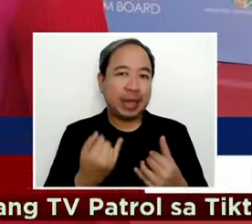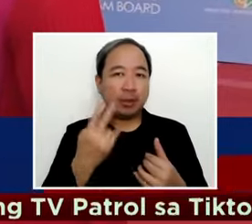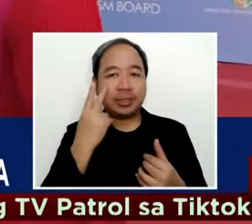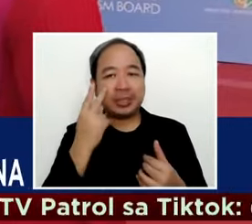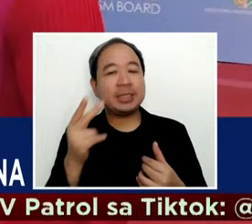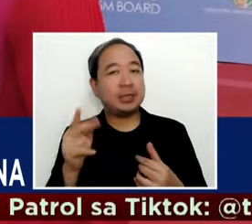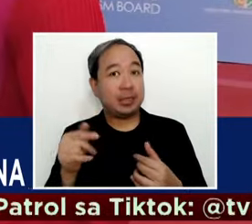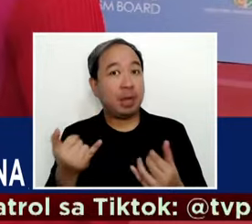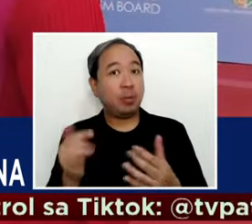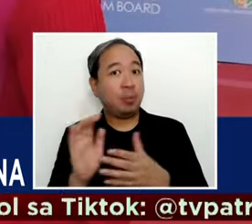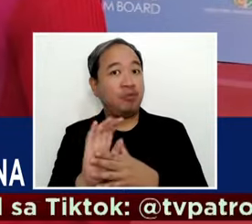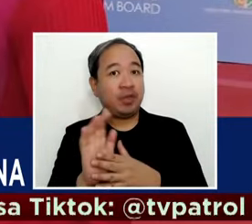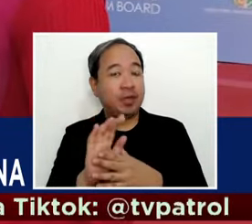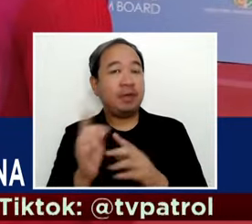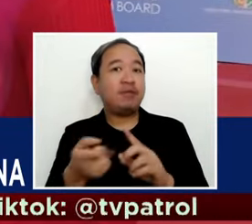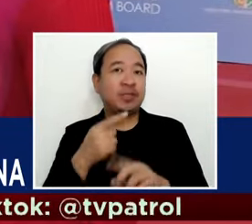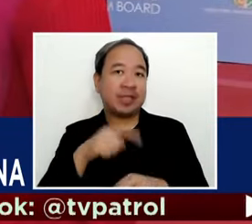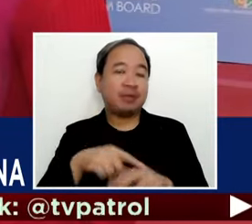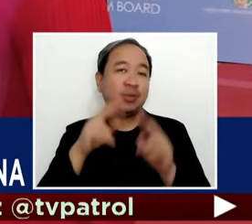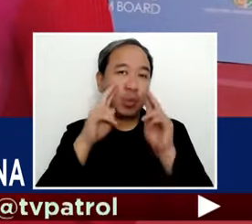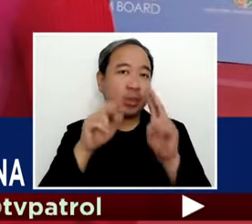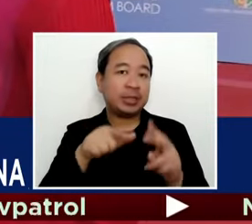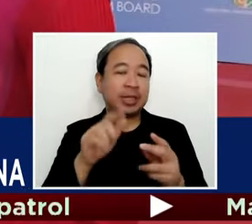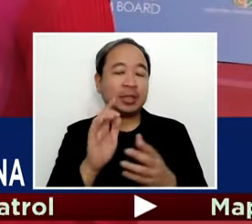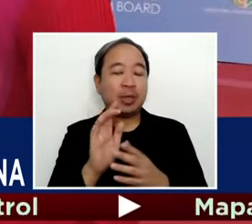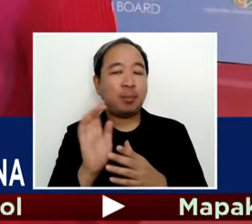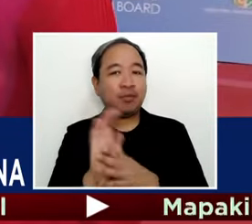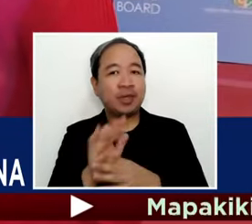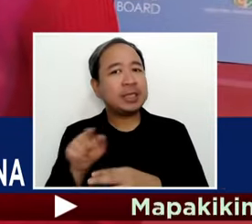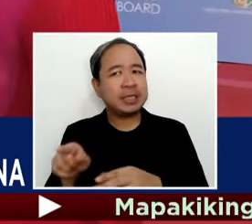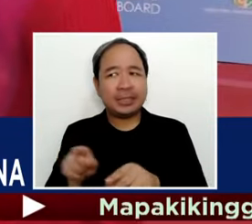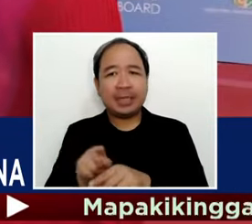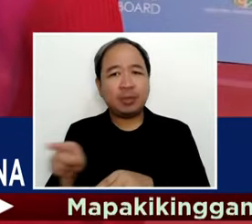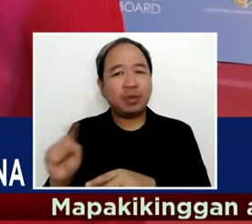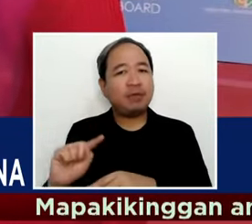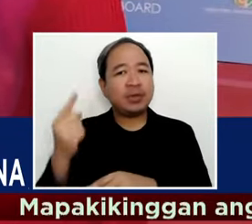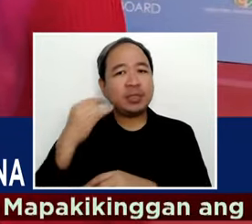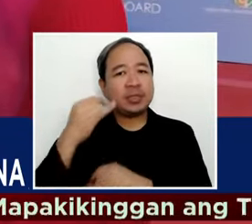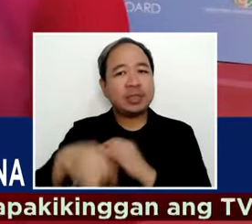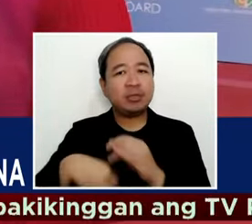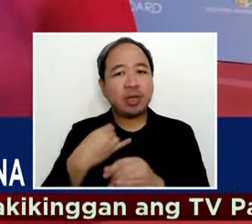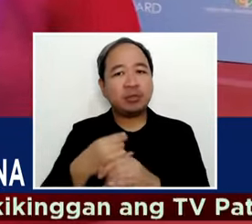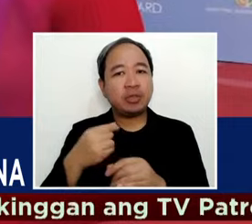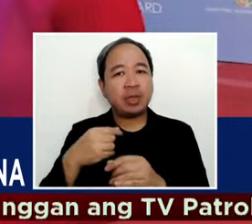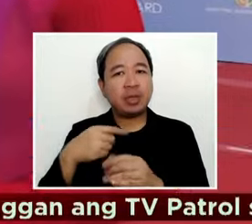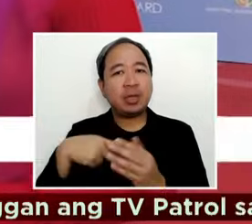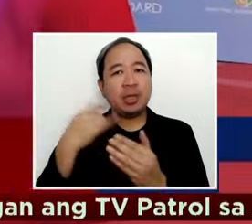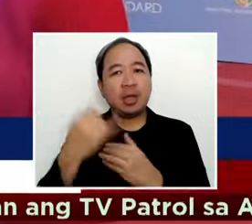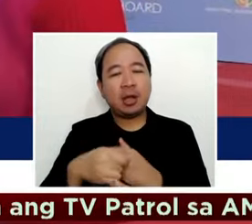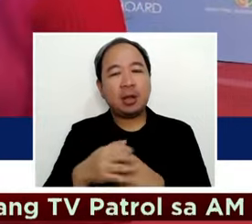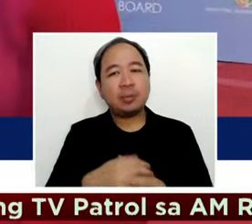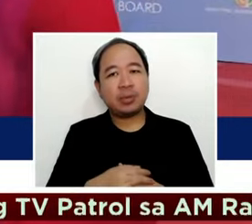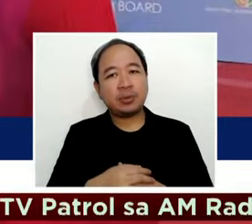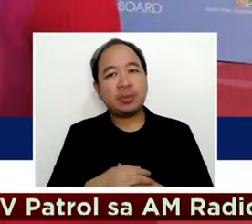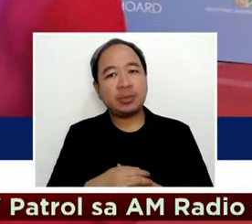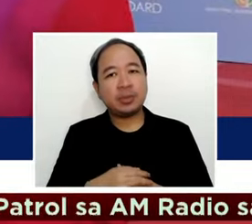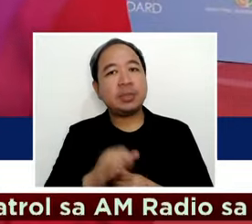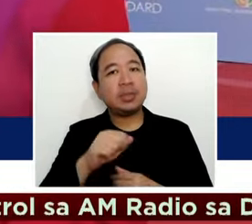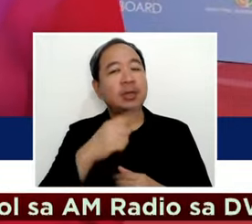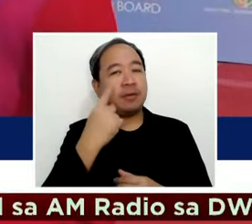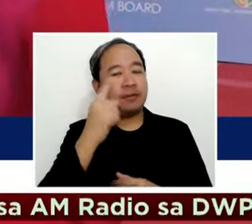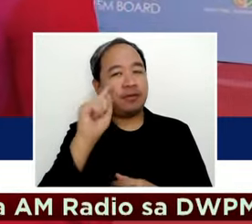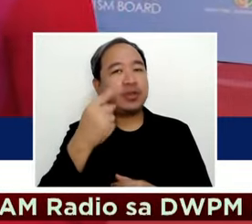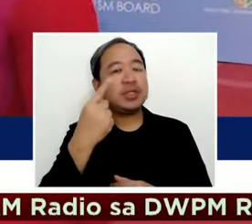first time seeing this movie as well. Right. Janela, is this your first international project? First international